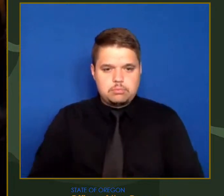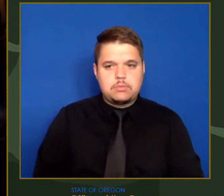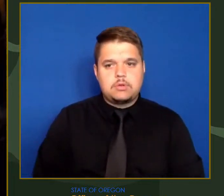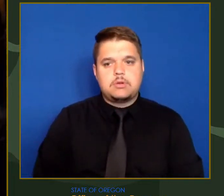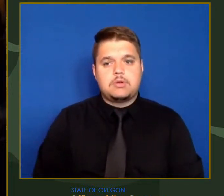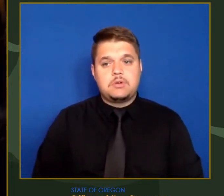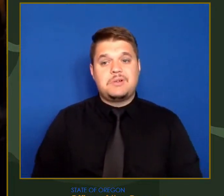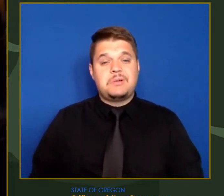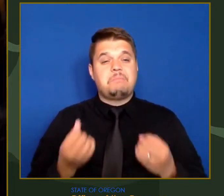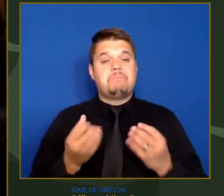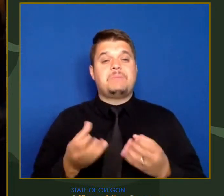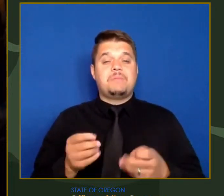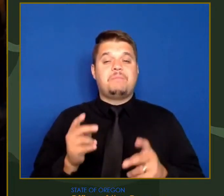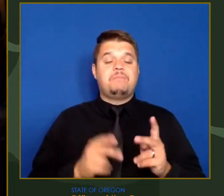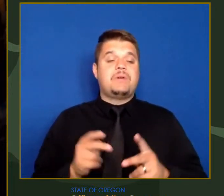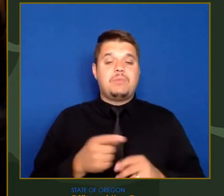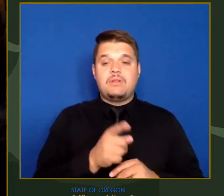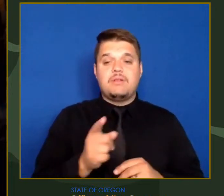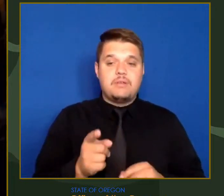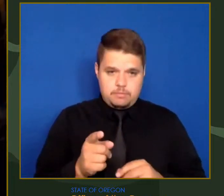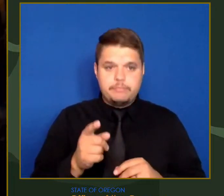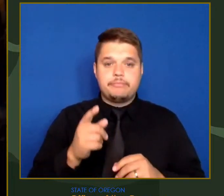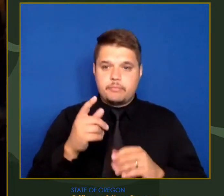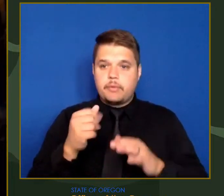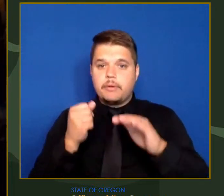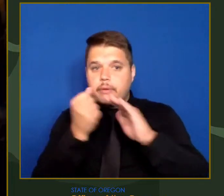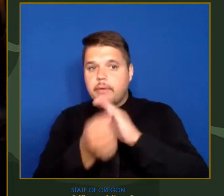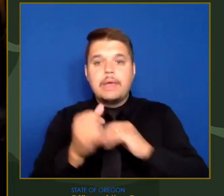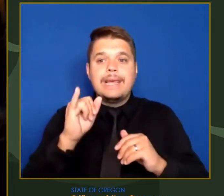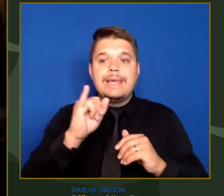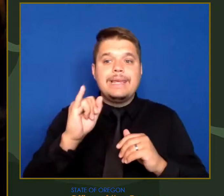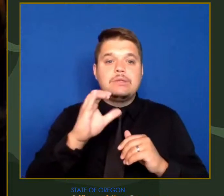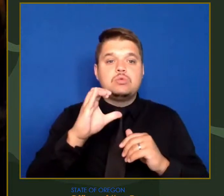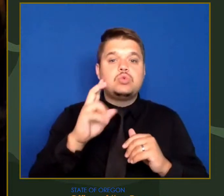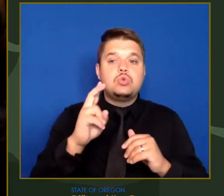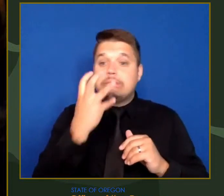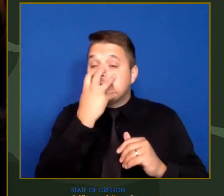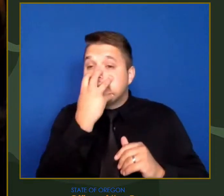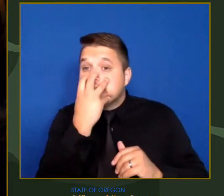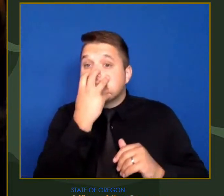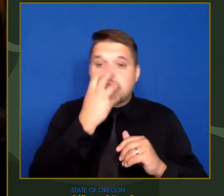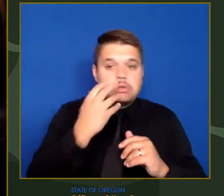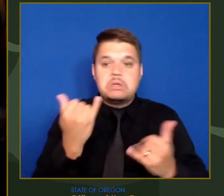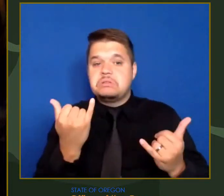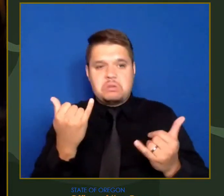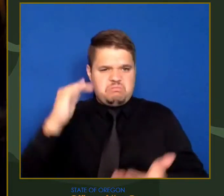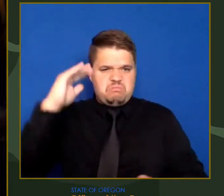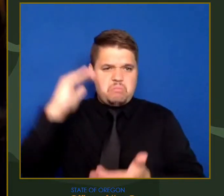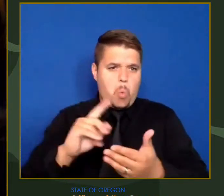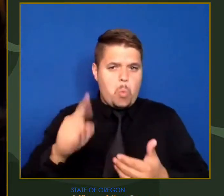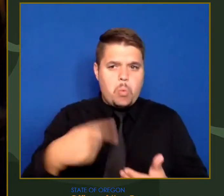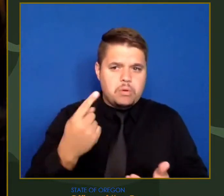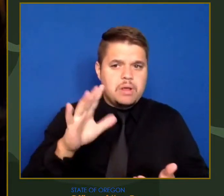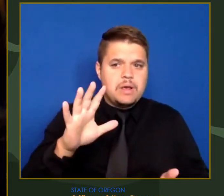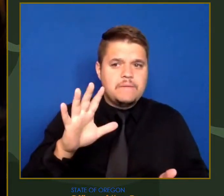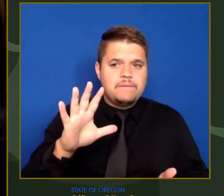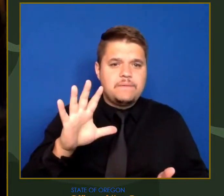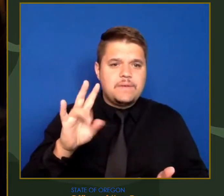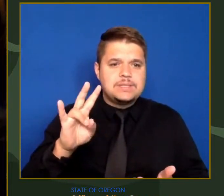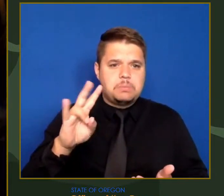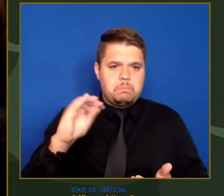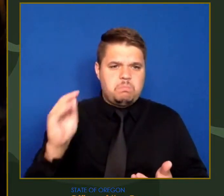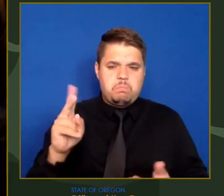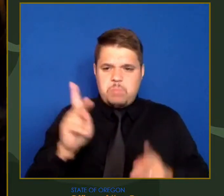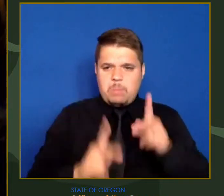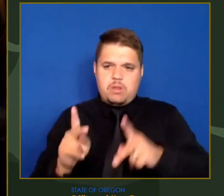units across Oregon. Today, there are 57. This is freeing up more of these critically needed beds for others